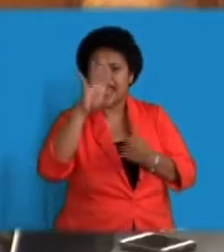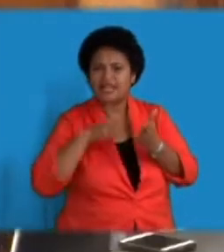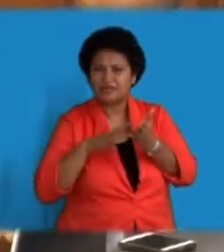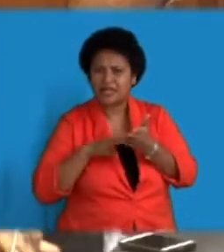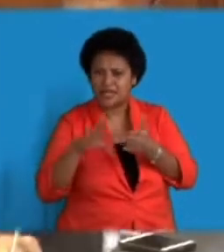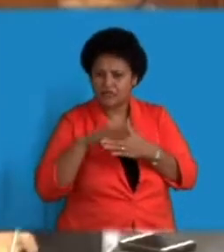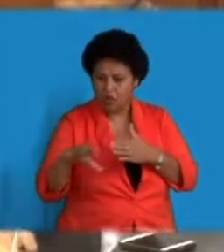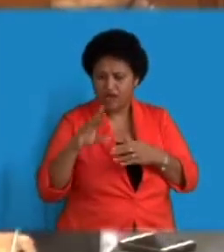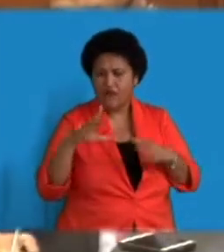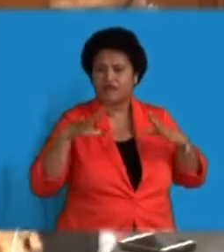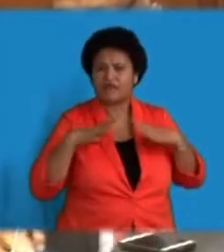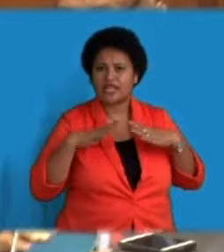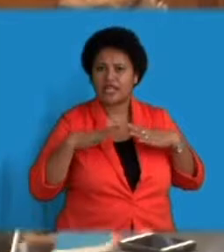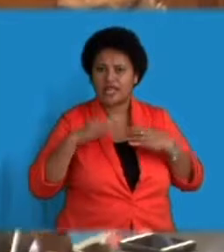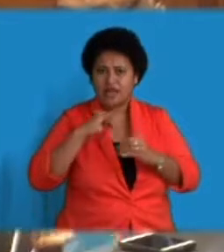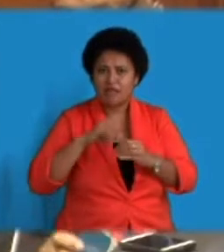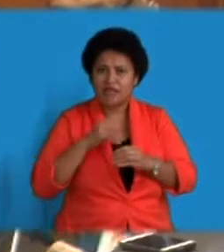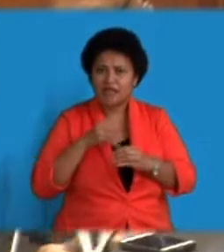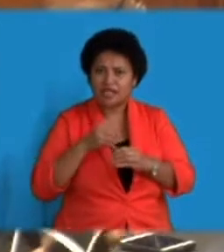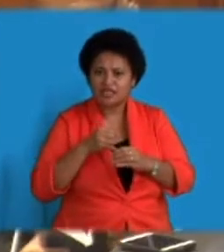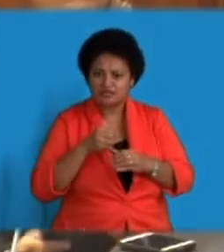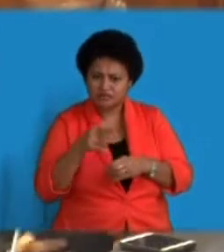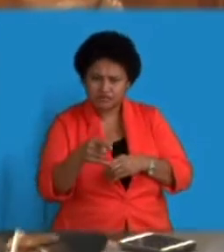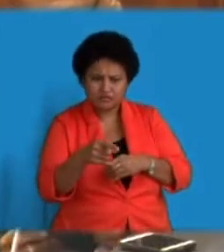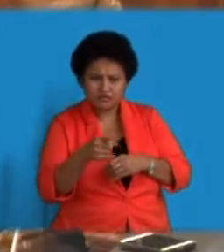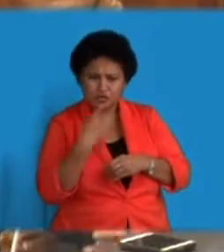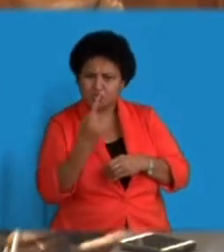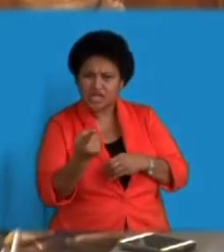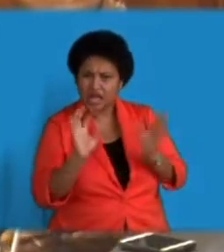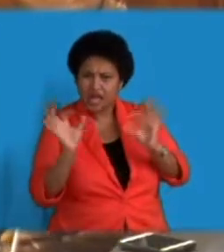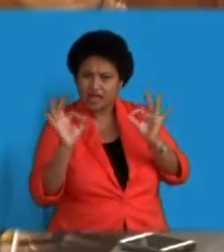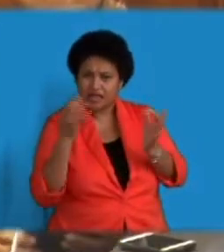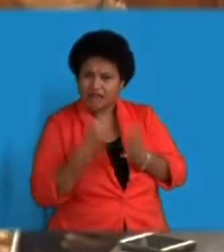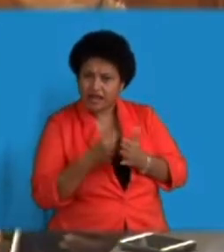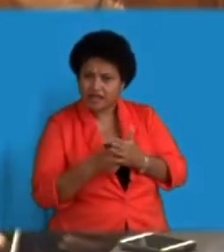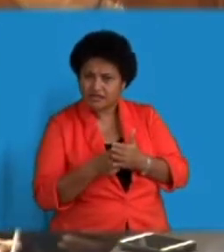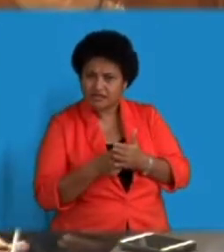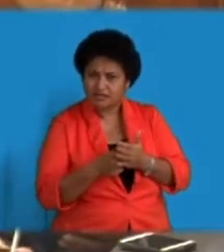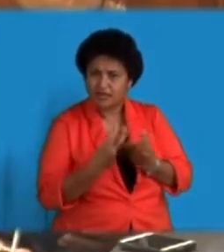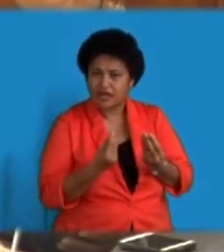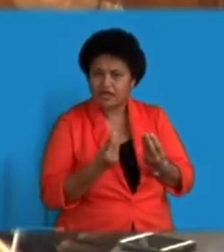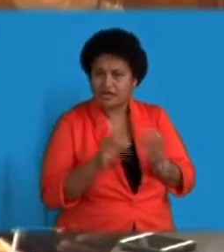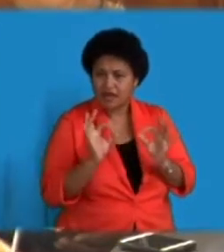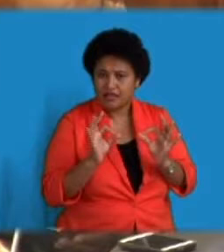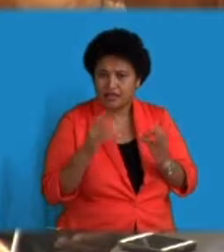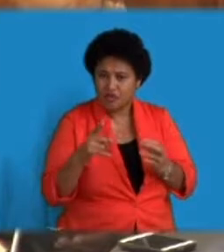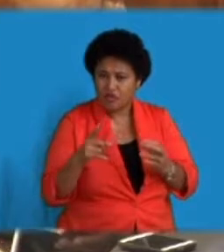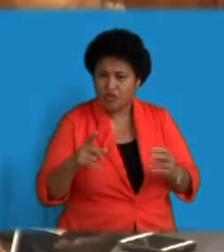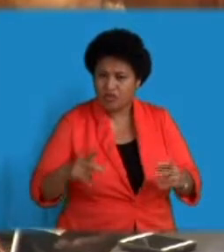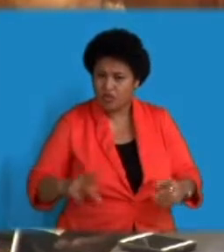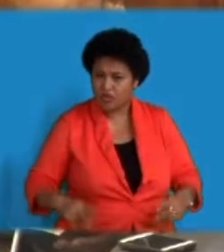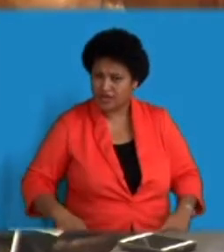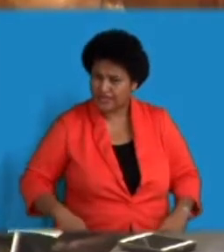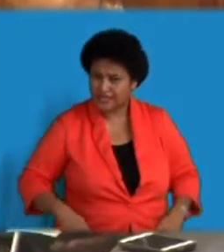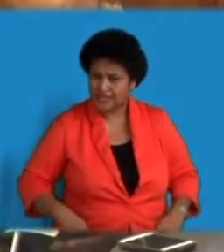funds or sufficient funds for the kidney dialysis program. So can you confirm to this House if you can